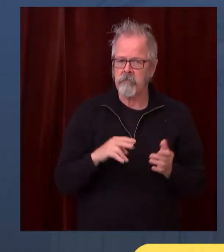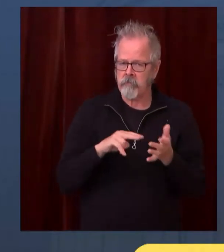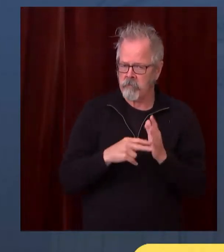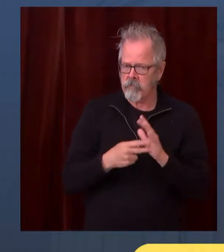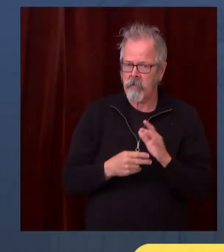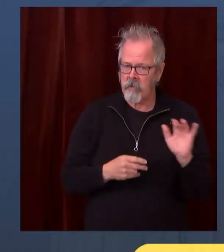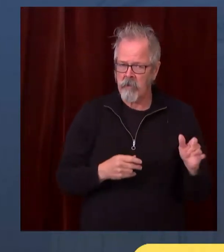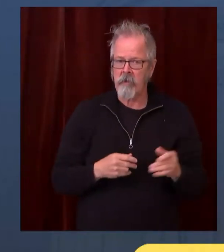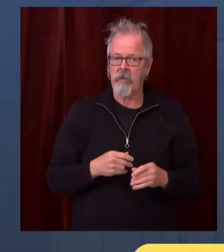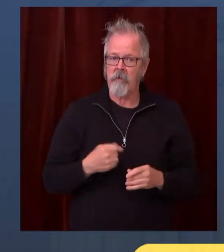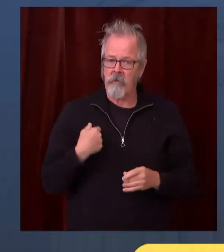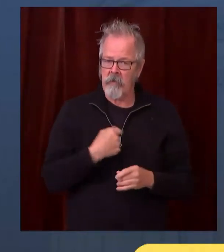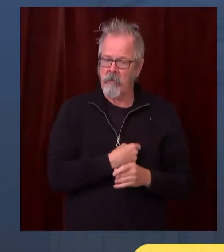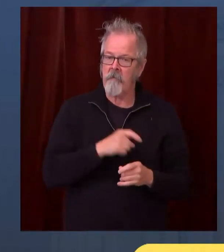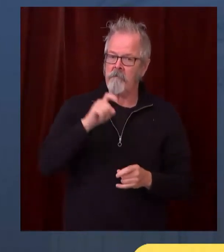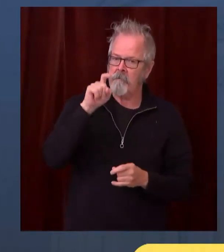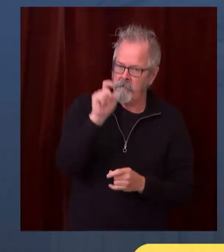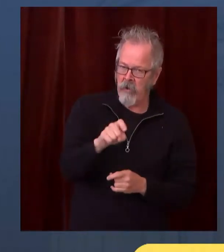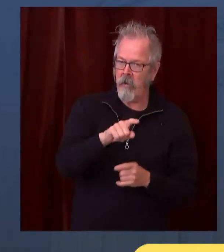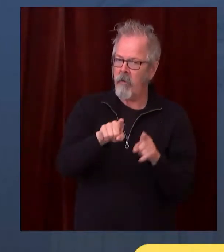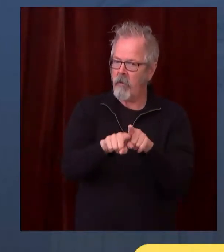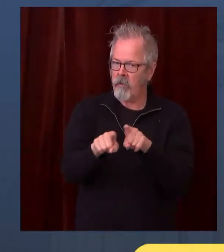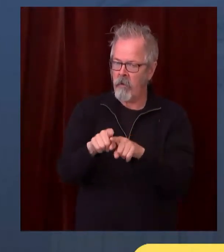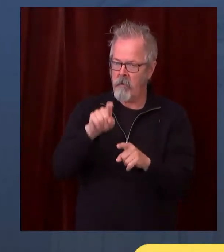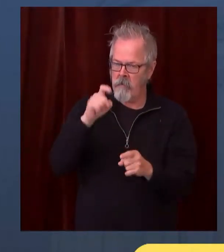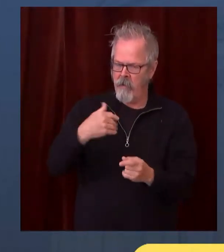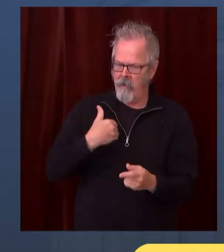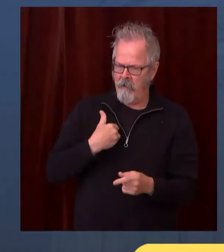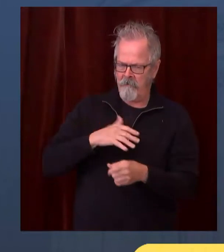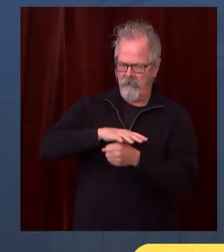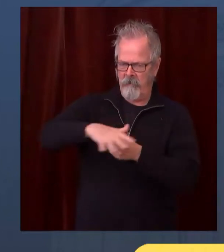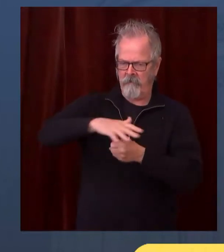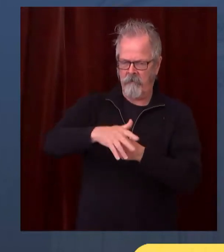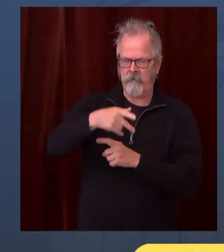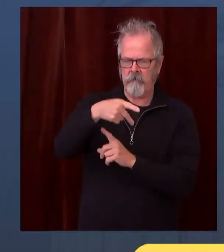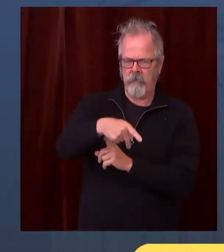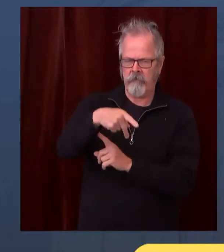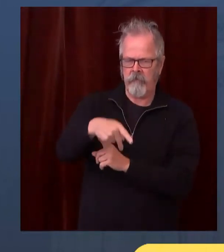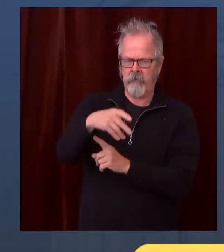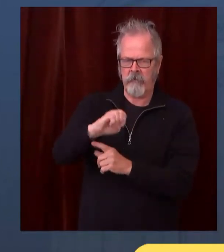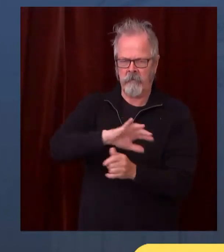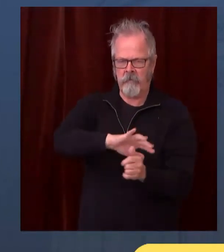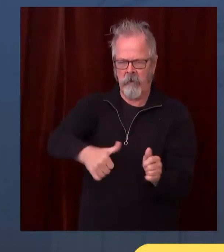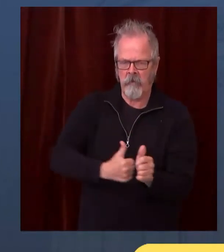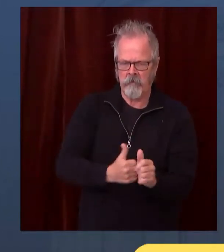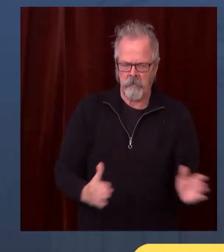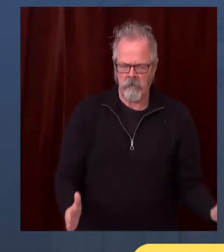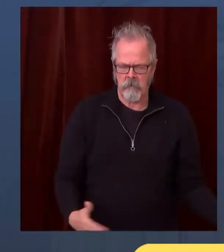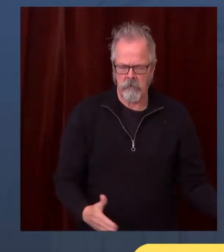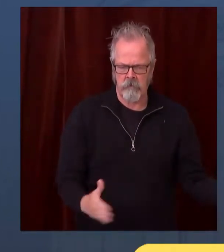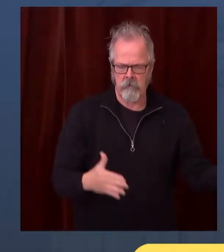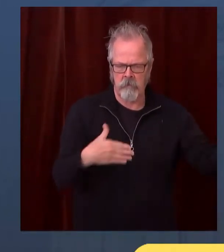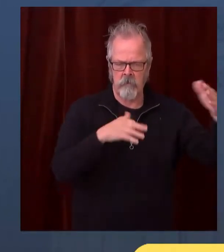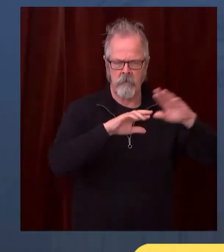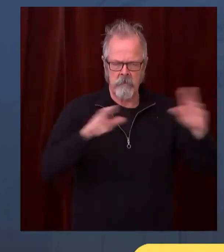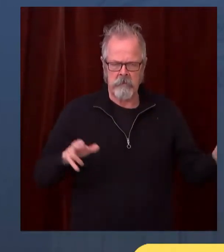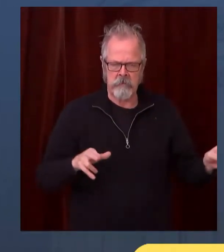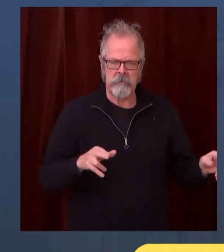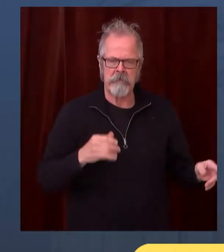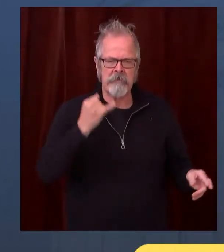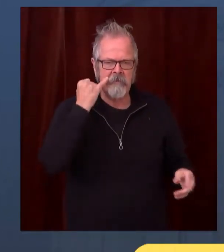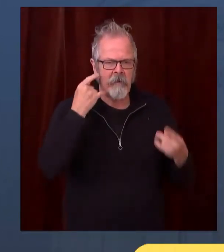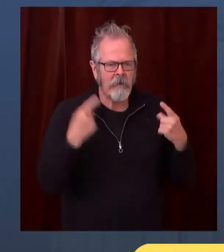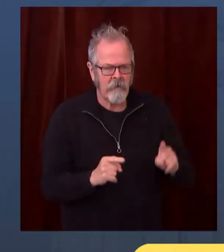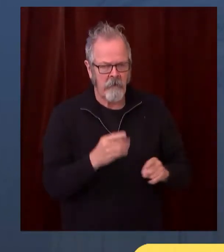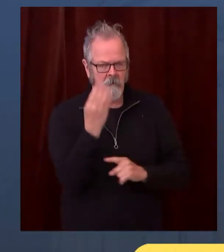of these of the incidence of positive cases. But it's also, they need to know the key metrics